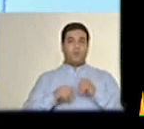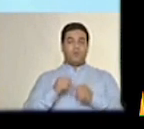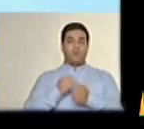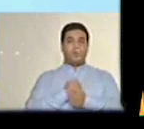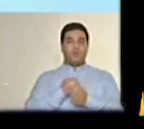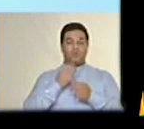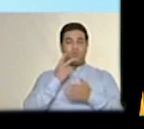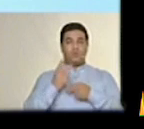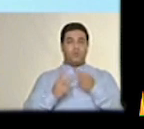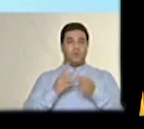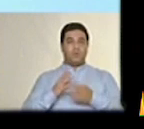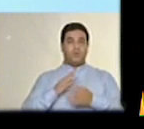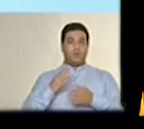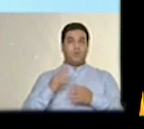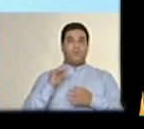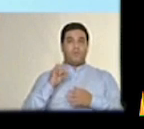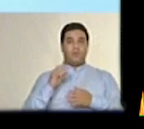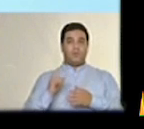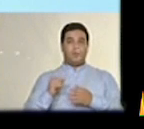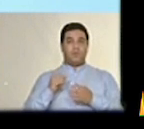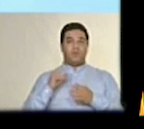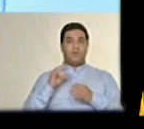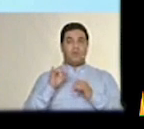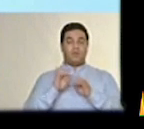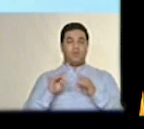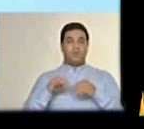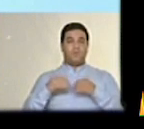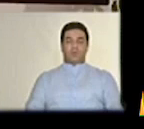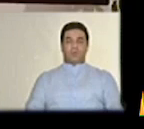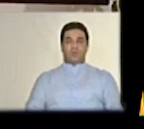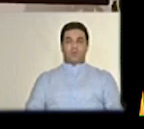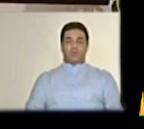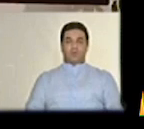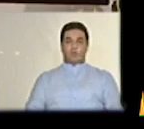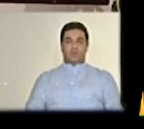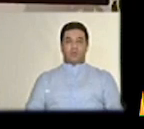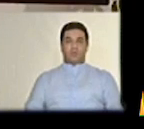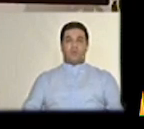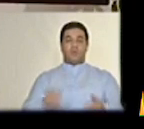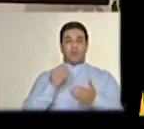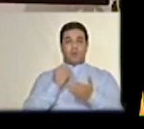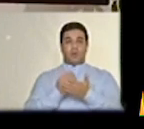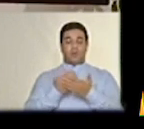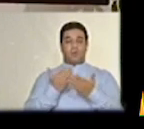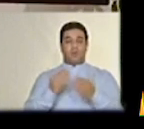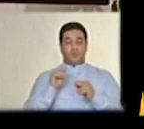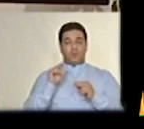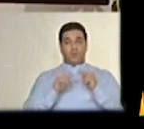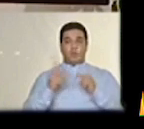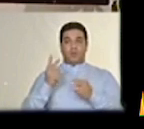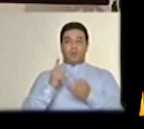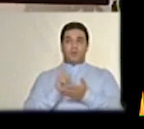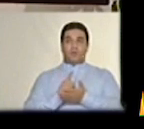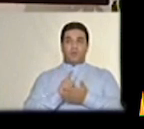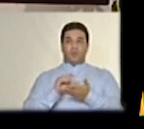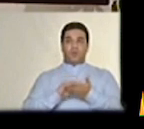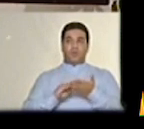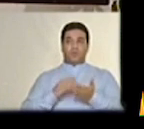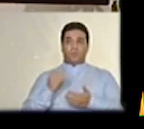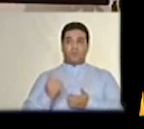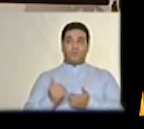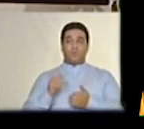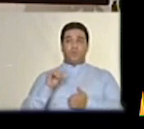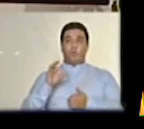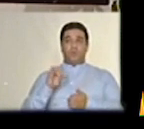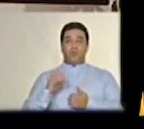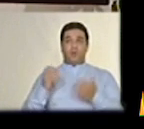sog'inchini kuzatdingiz? Fikringizni asoslab bering. Aziz o'quvchilar, ikkinchi mustaqil topshiriqni yozib oling.